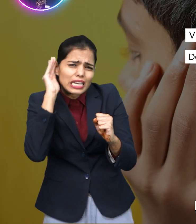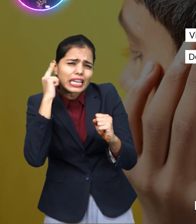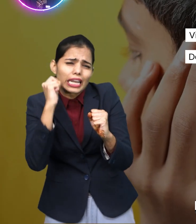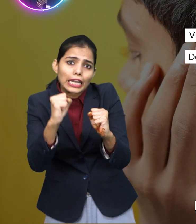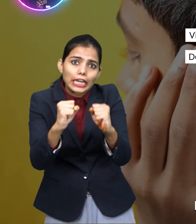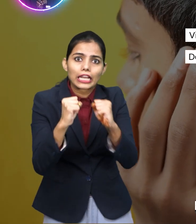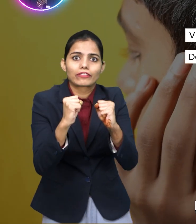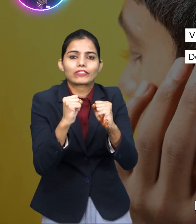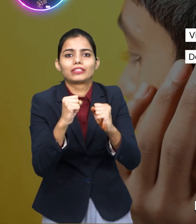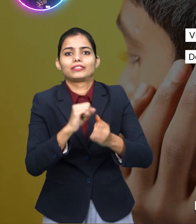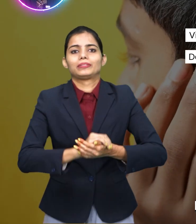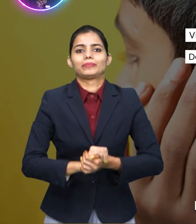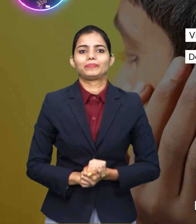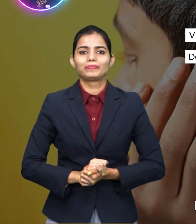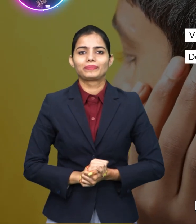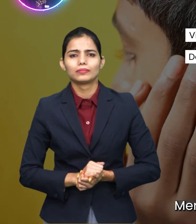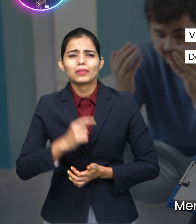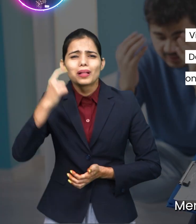hearing difficulties,